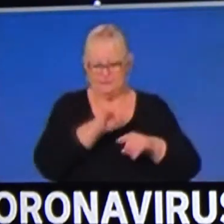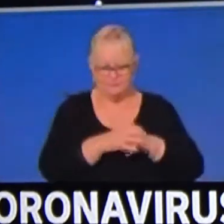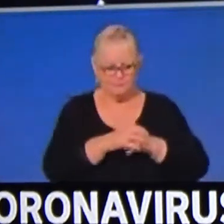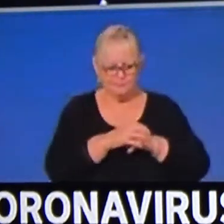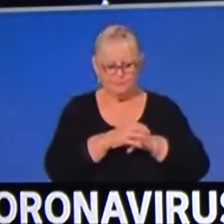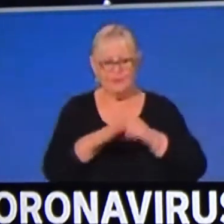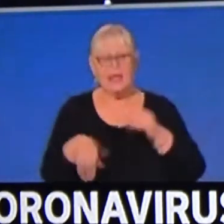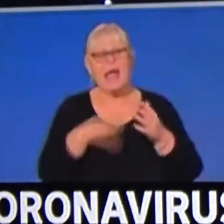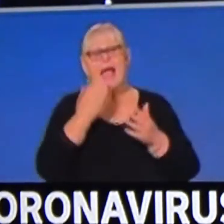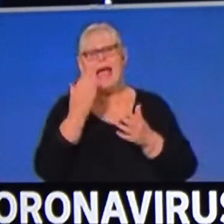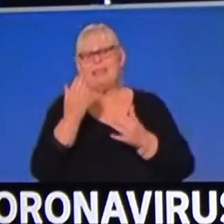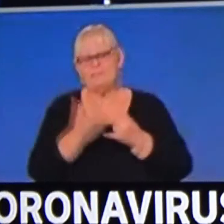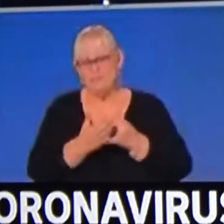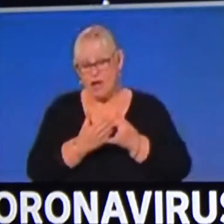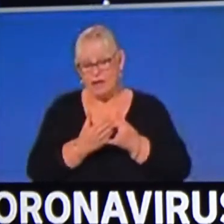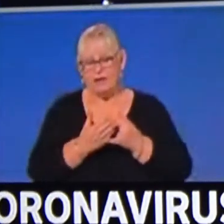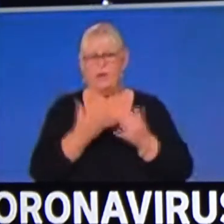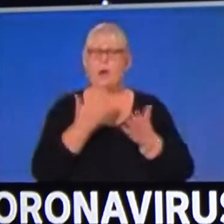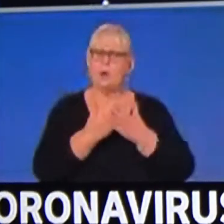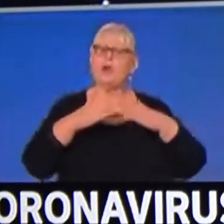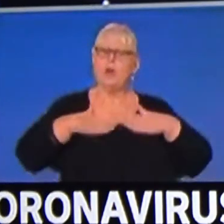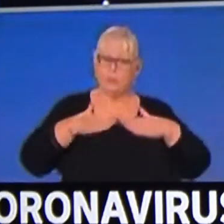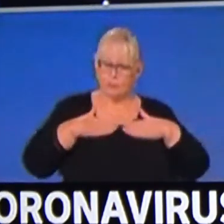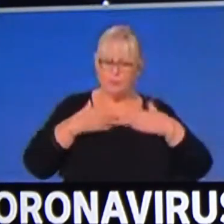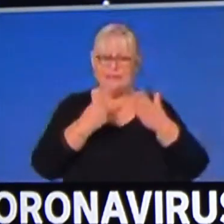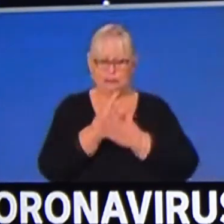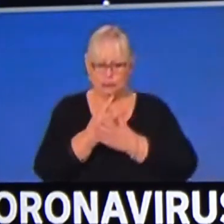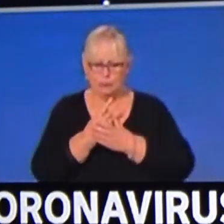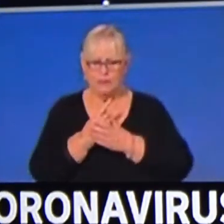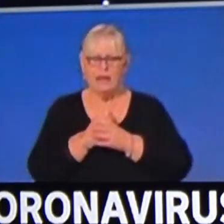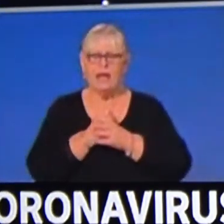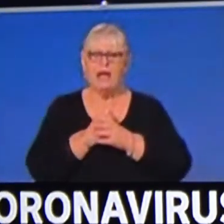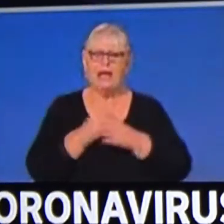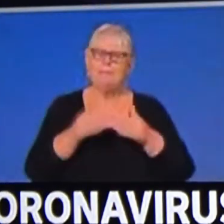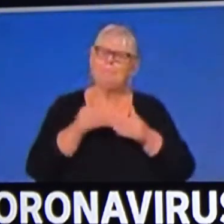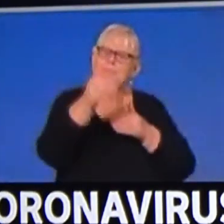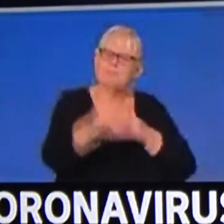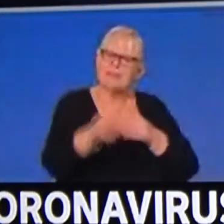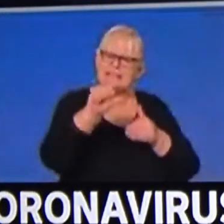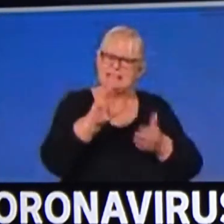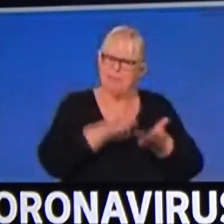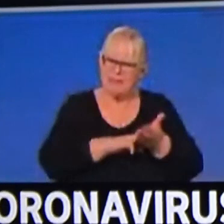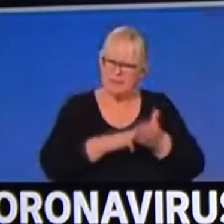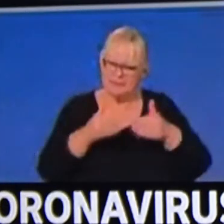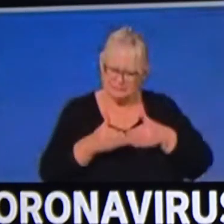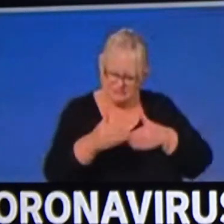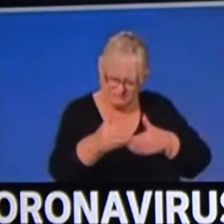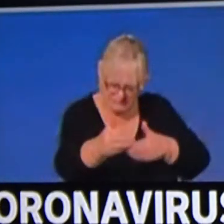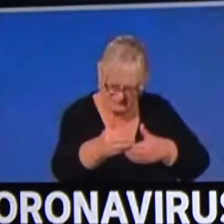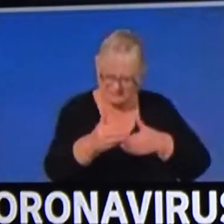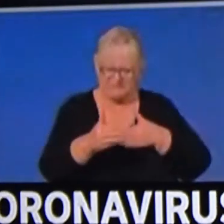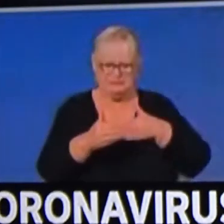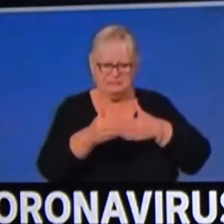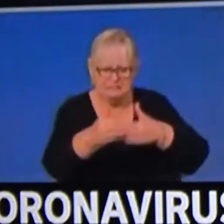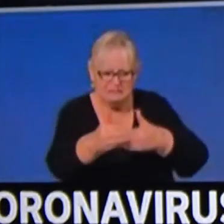And finally, on the issue on the health issues, on 6 months, we've often talked about what is the 6 months, when did it start,